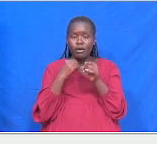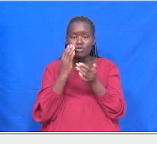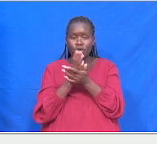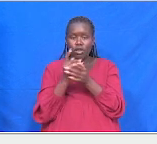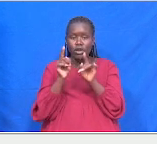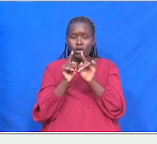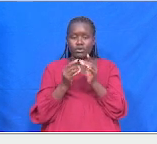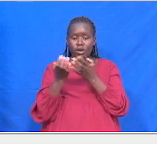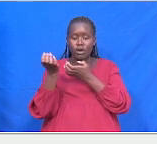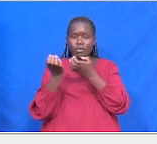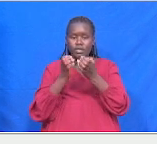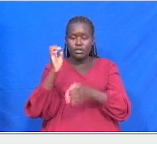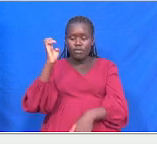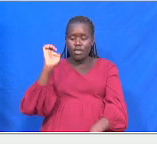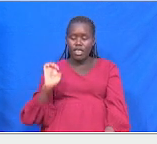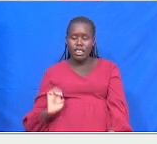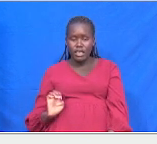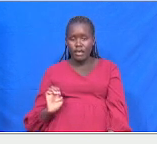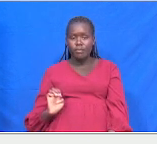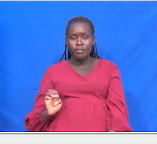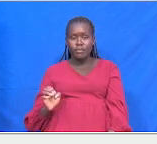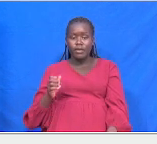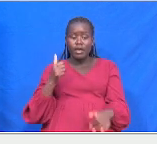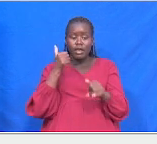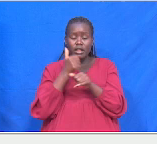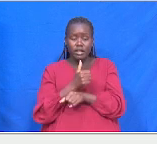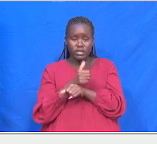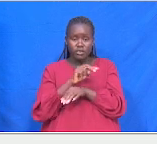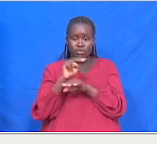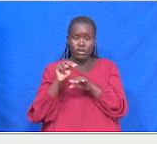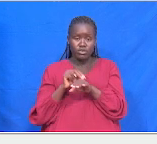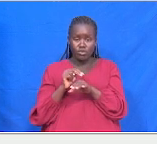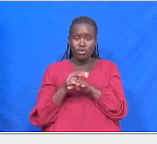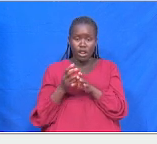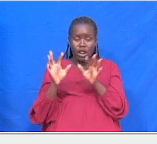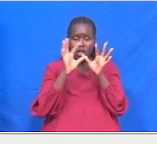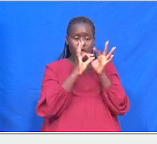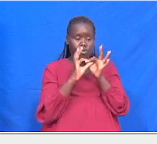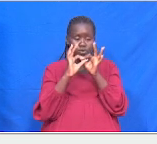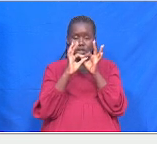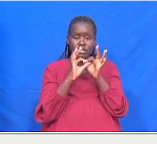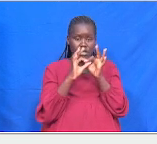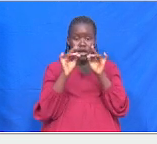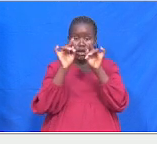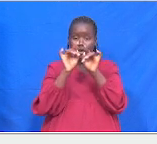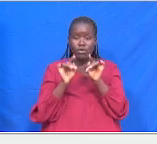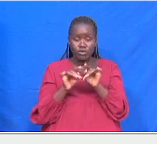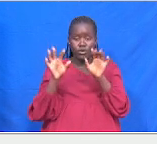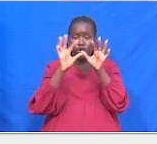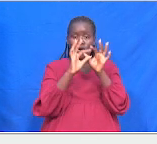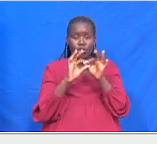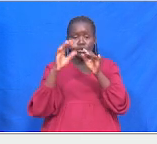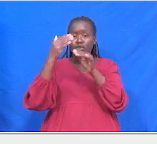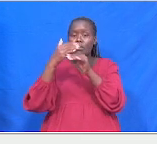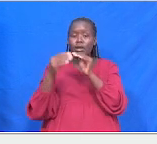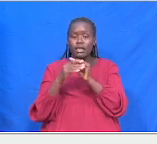basis for ethnic animosity, a danger to national cohesion, or a threat to national unity. On the contrary, coalition building has